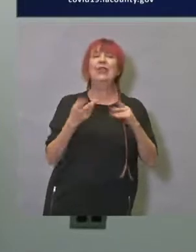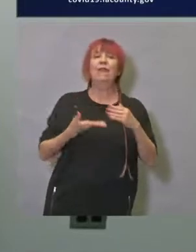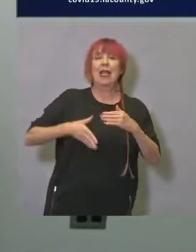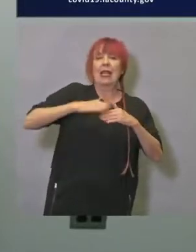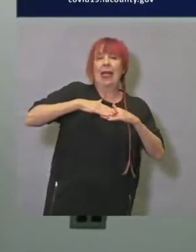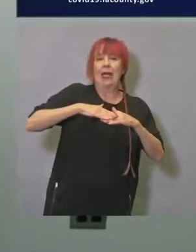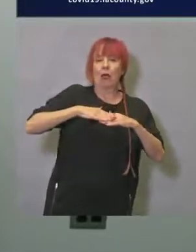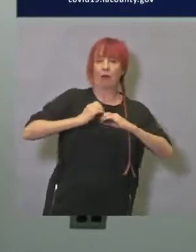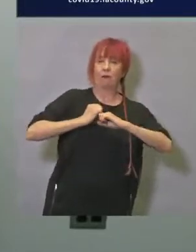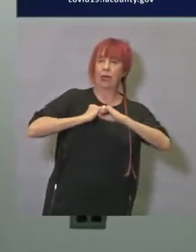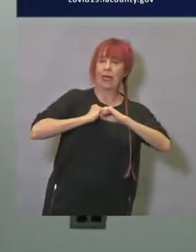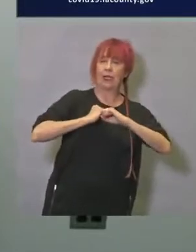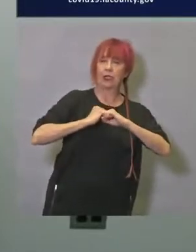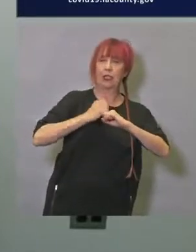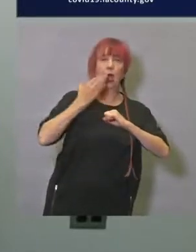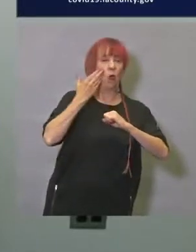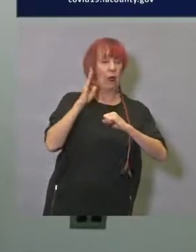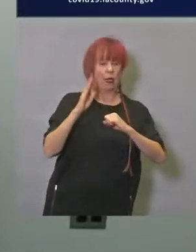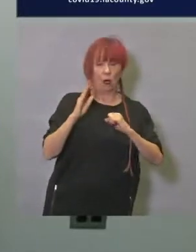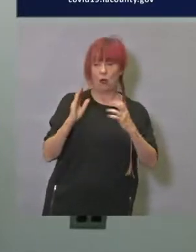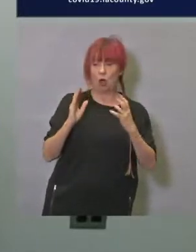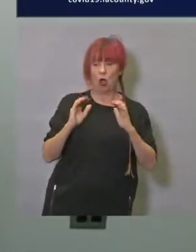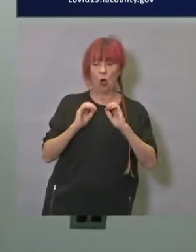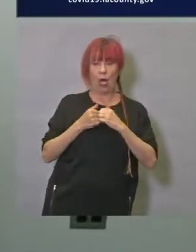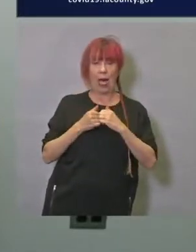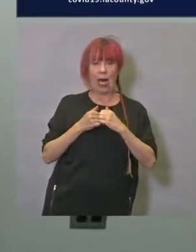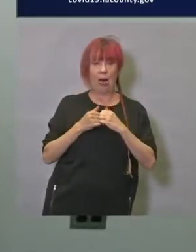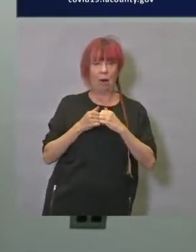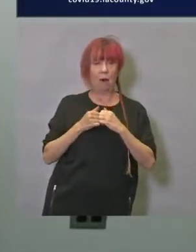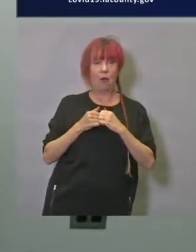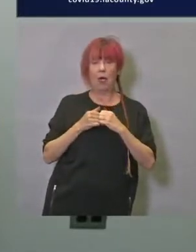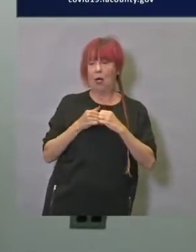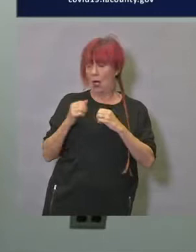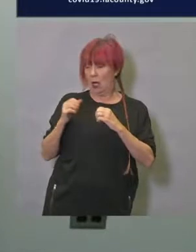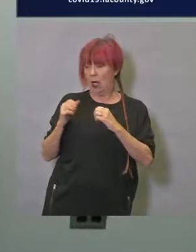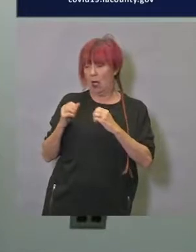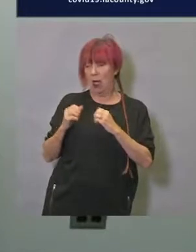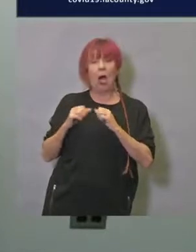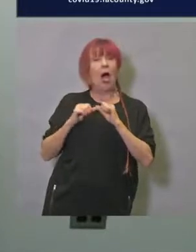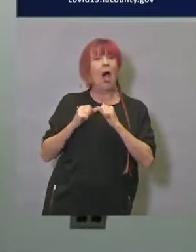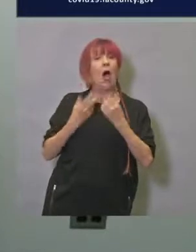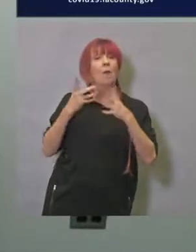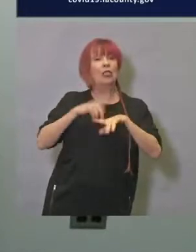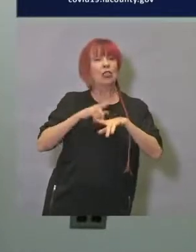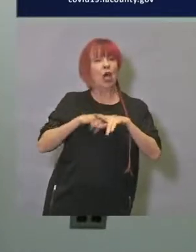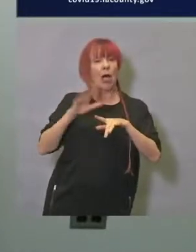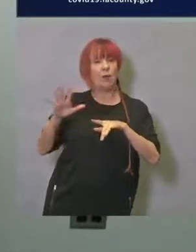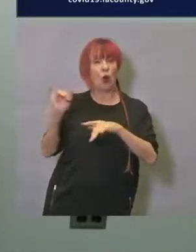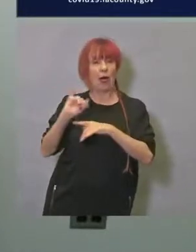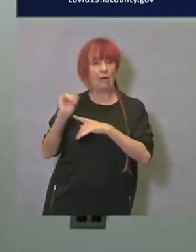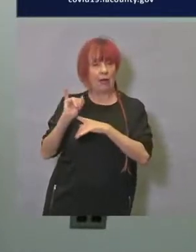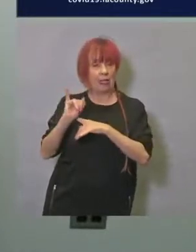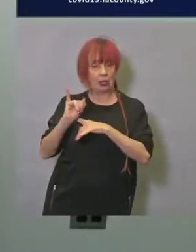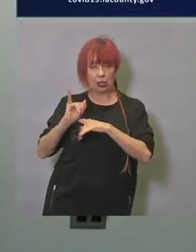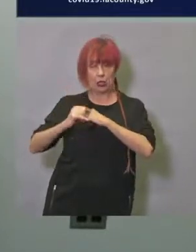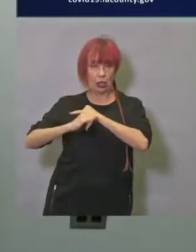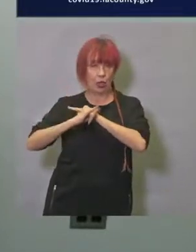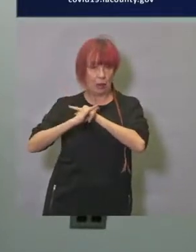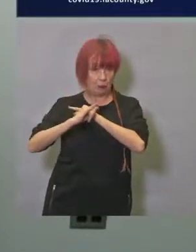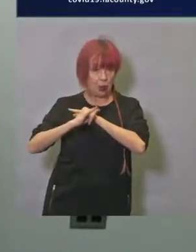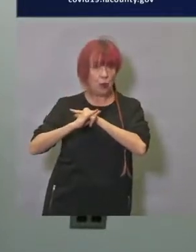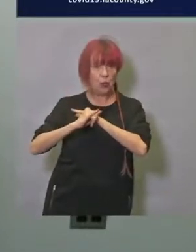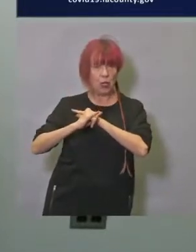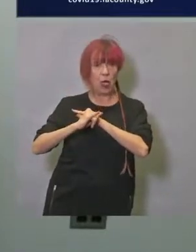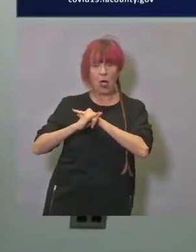known yet how long those people who have been infected hold on to an immune response that would